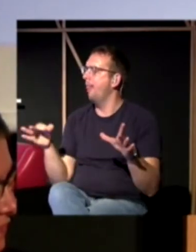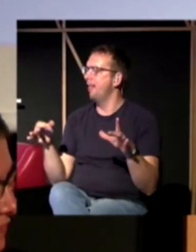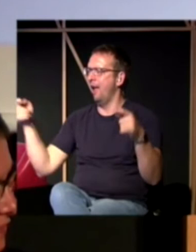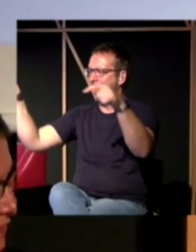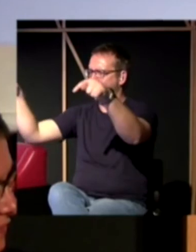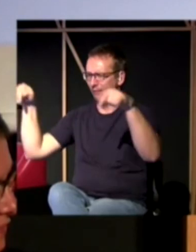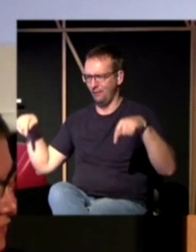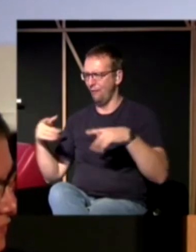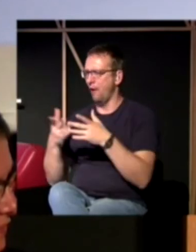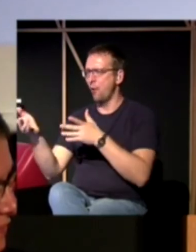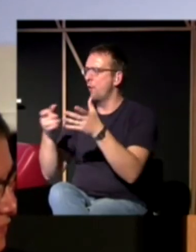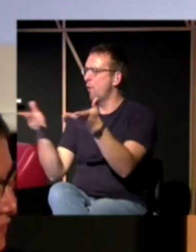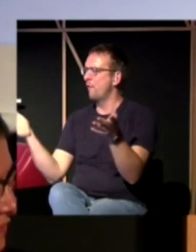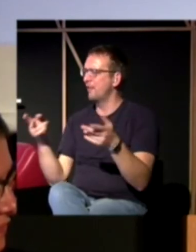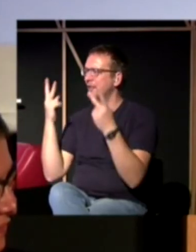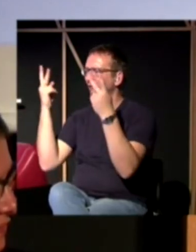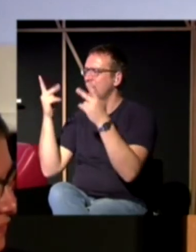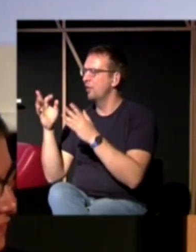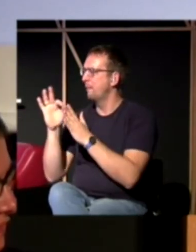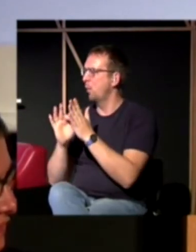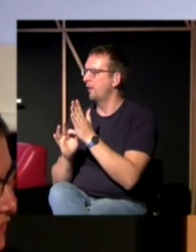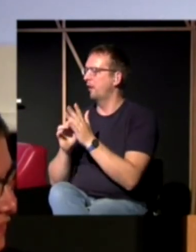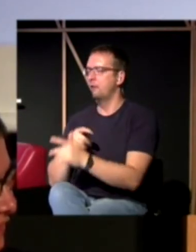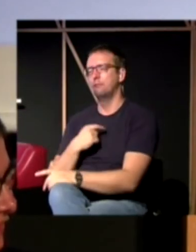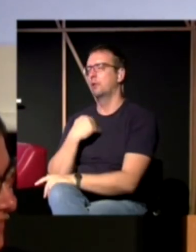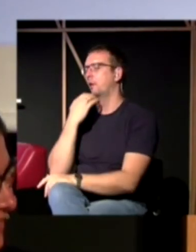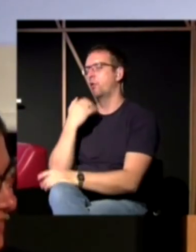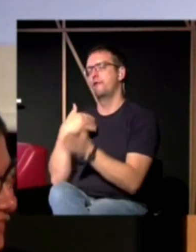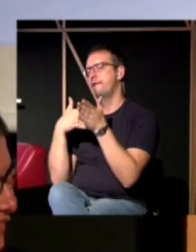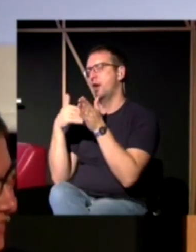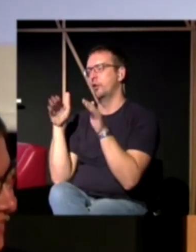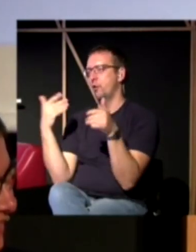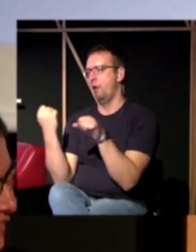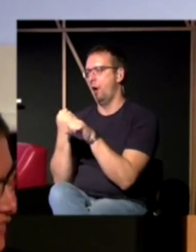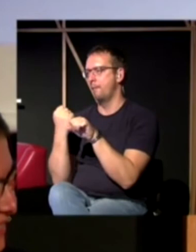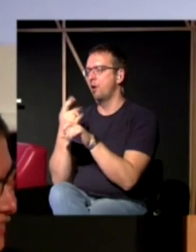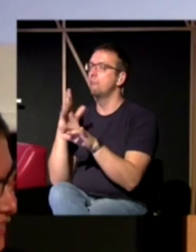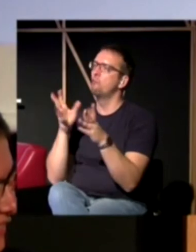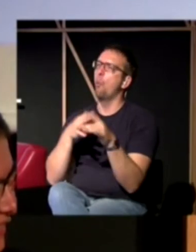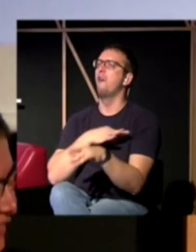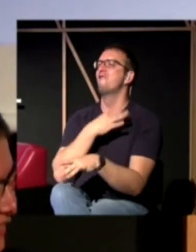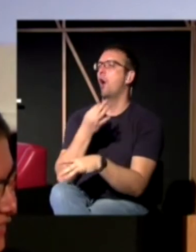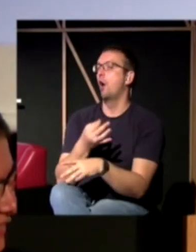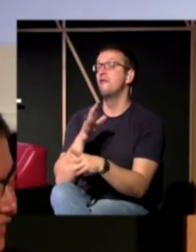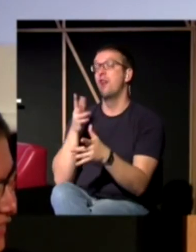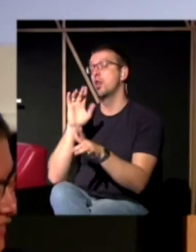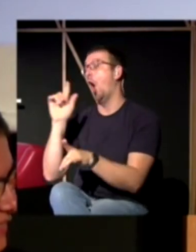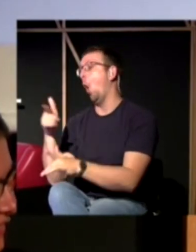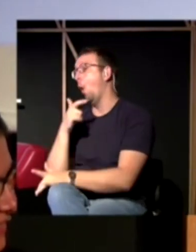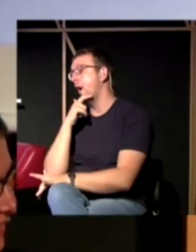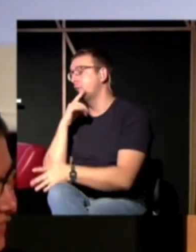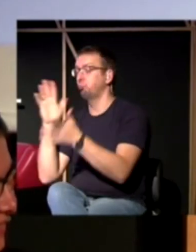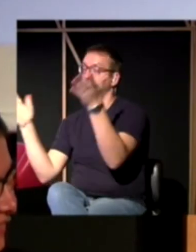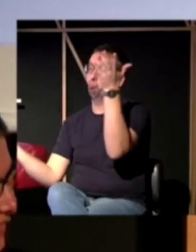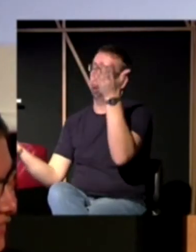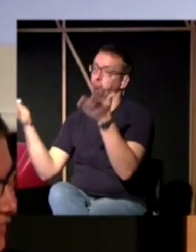continue in France. I want to, well, maybe in England if it needs help. I will be everywhere when I will be needed.